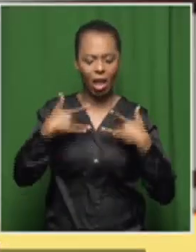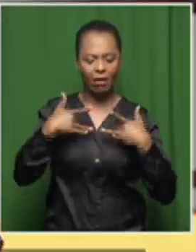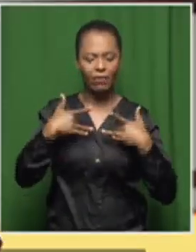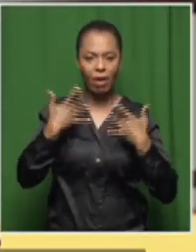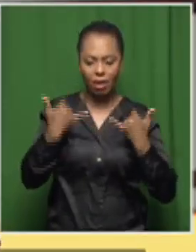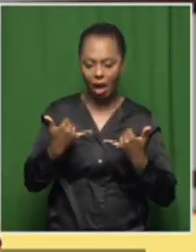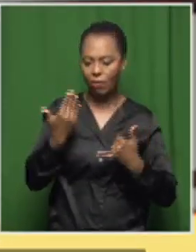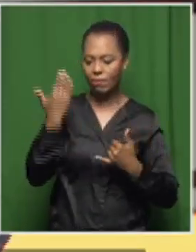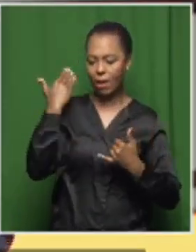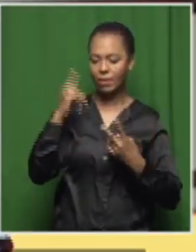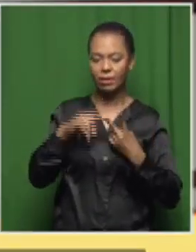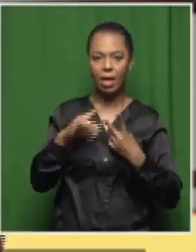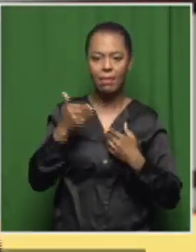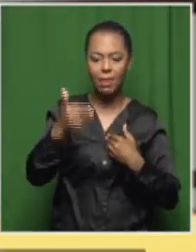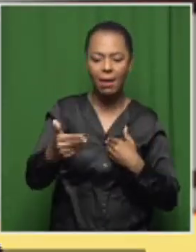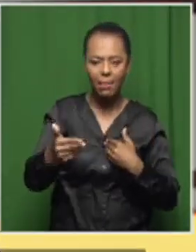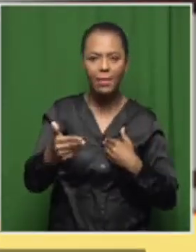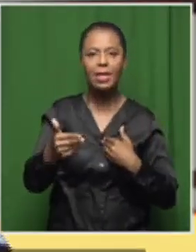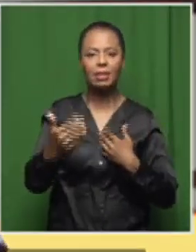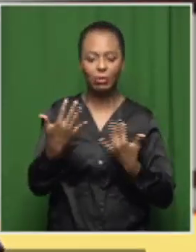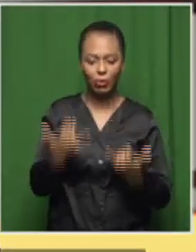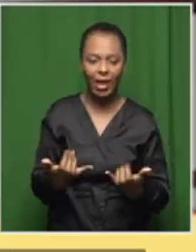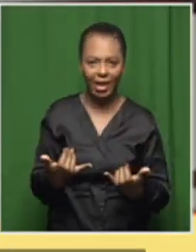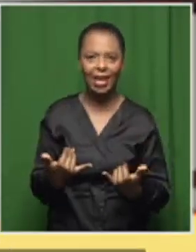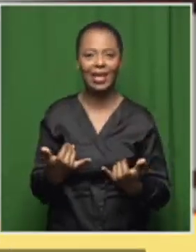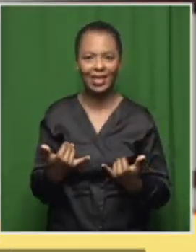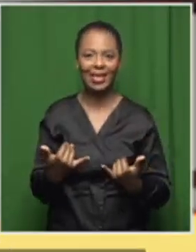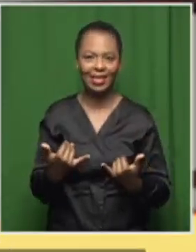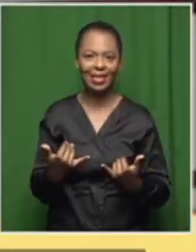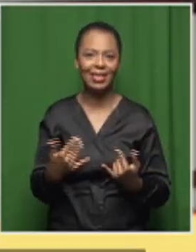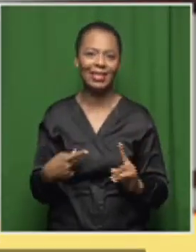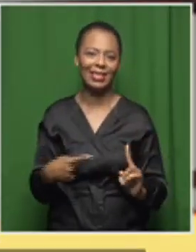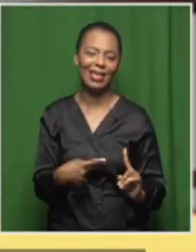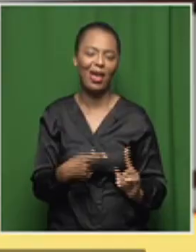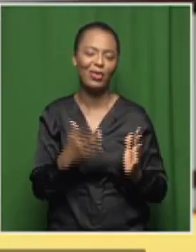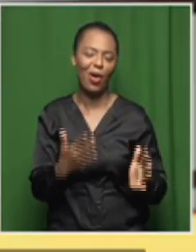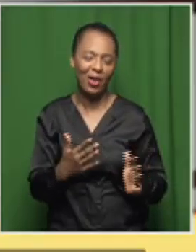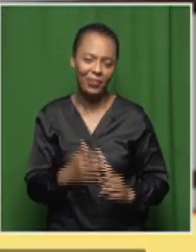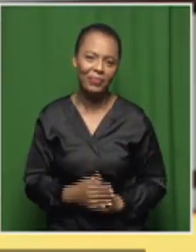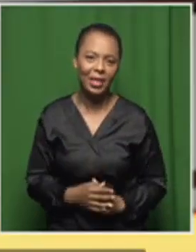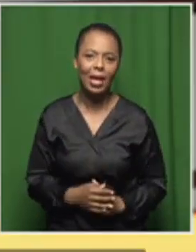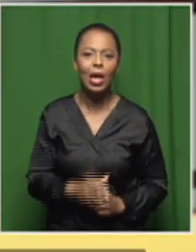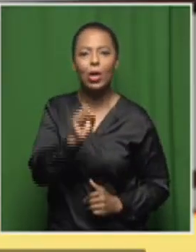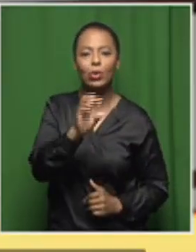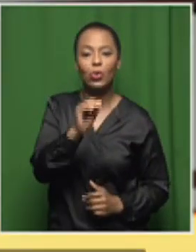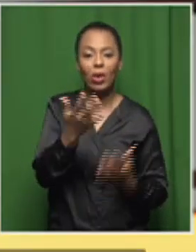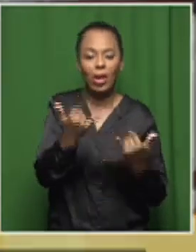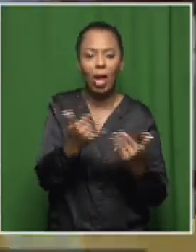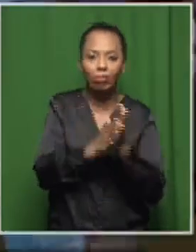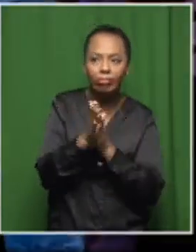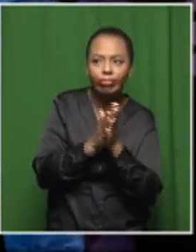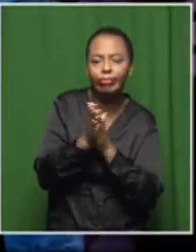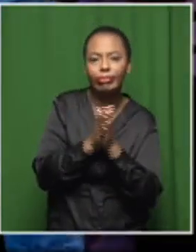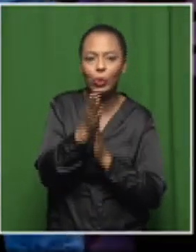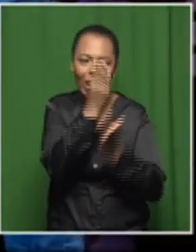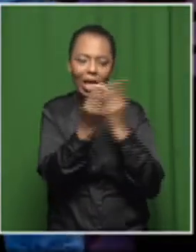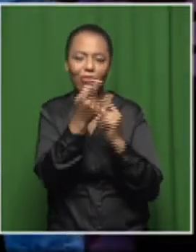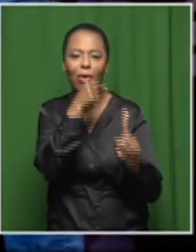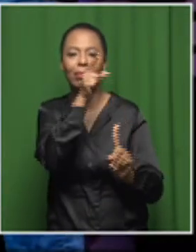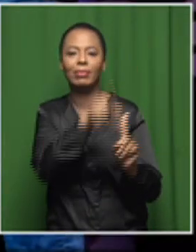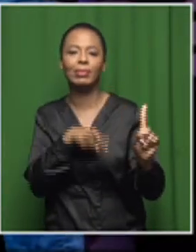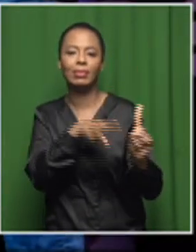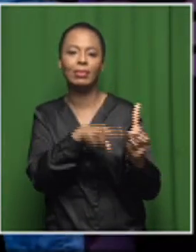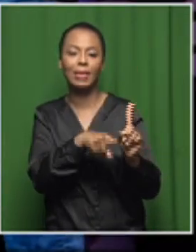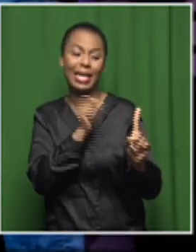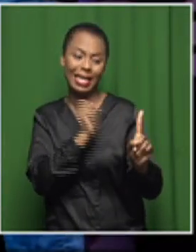across space, in the past, today, and in the future. So we're looking forward to learning from her. She can bring some